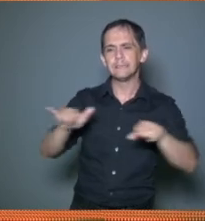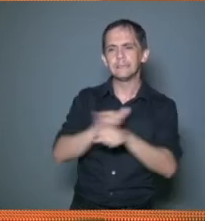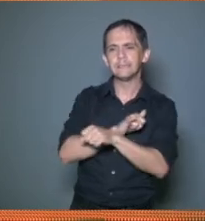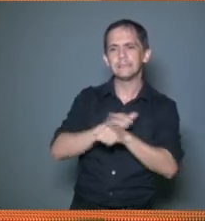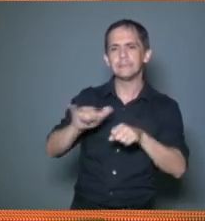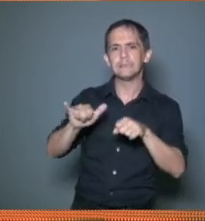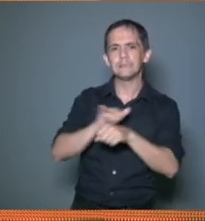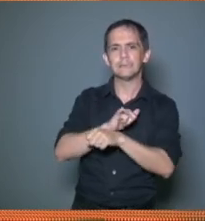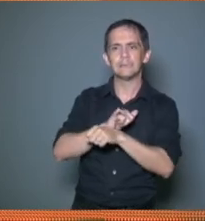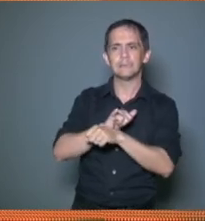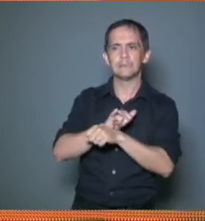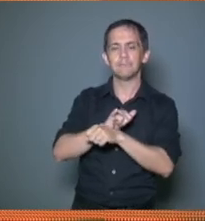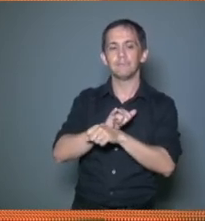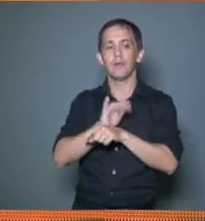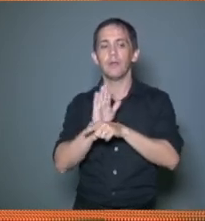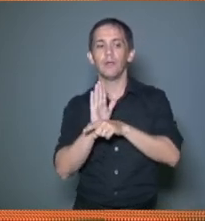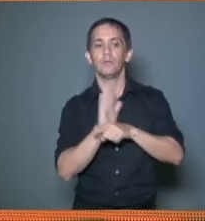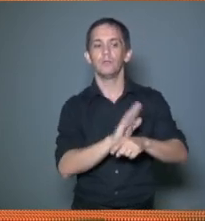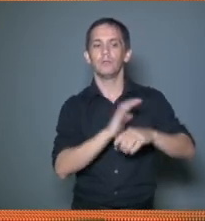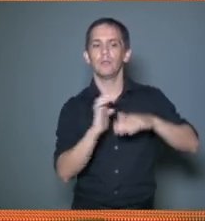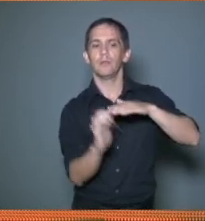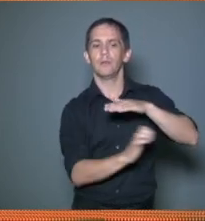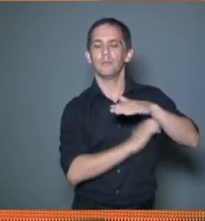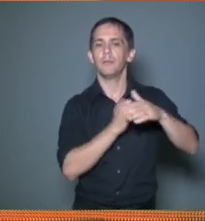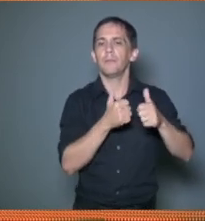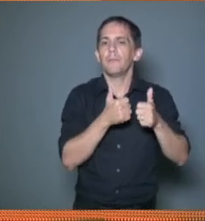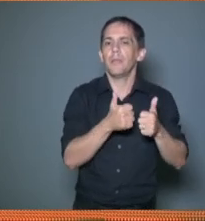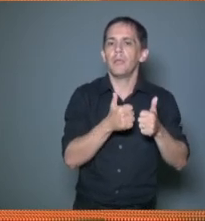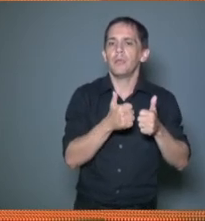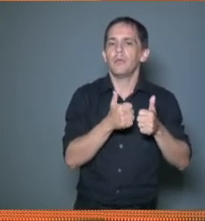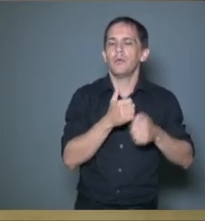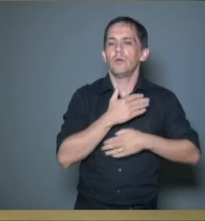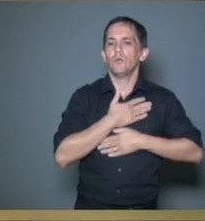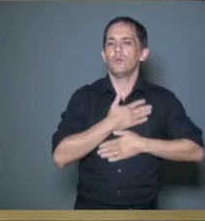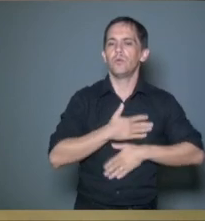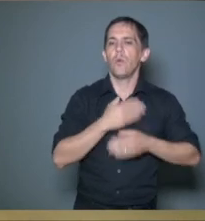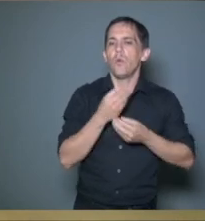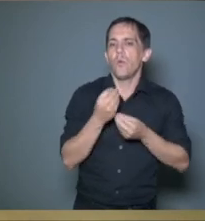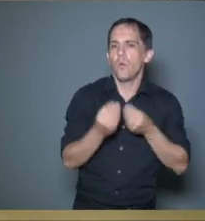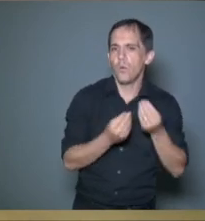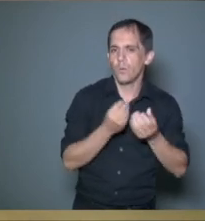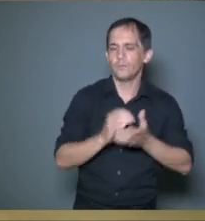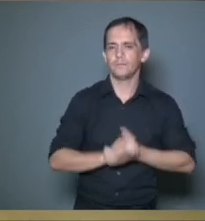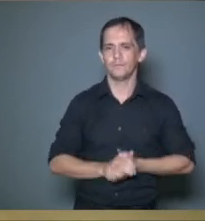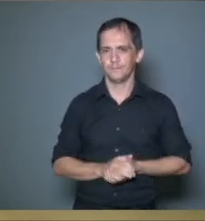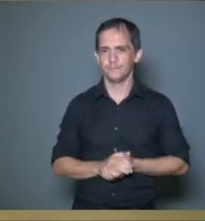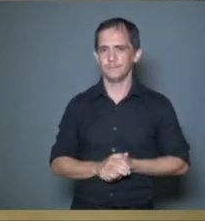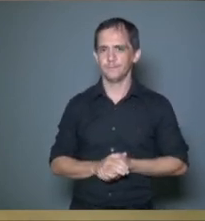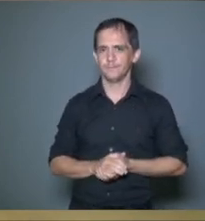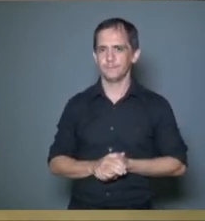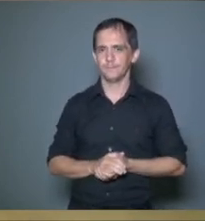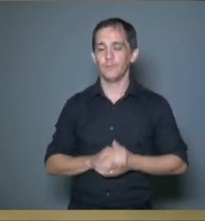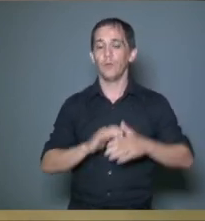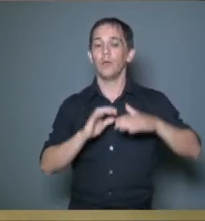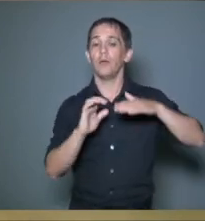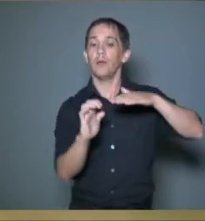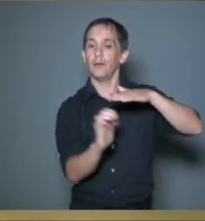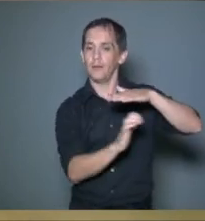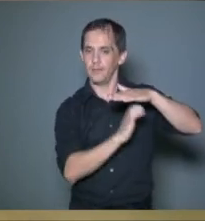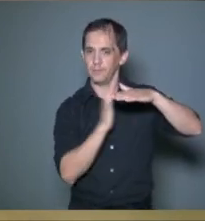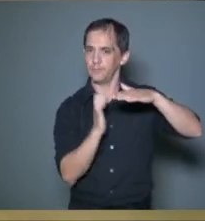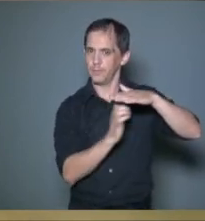costs currently for the company? Thank you, Luana, for the question. Well, the company is a safe haven